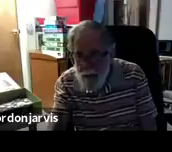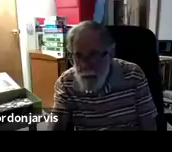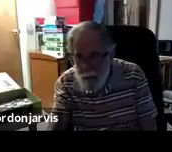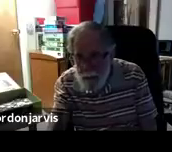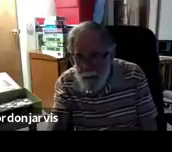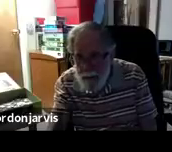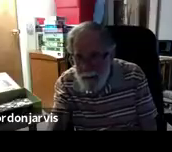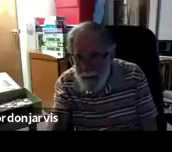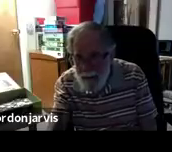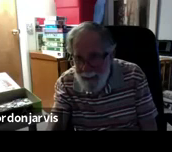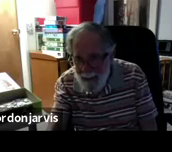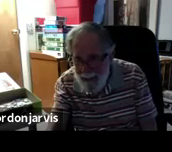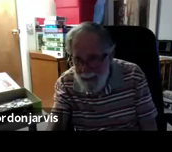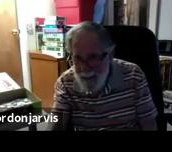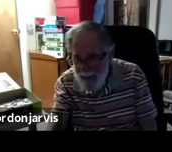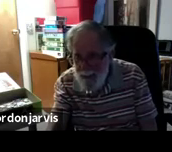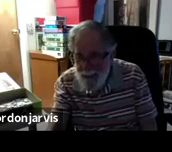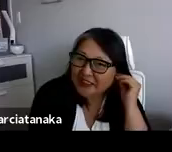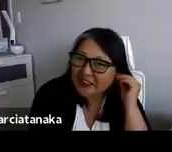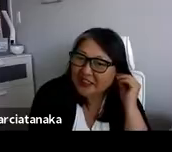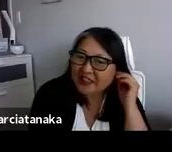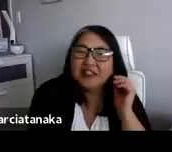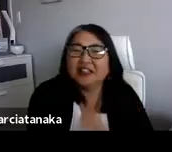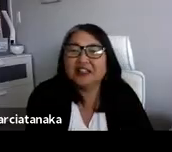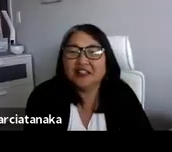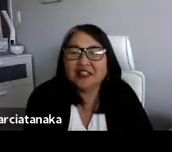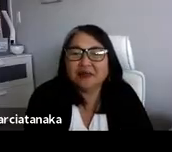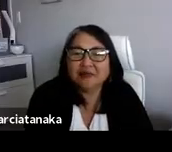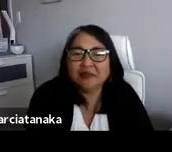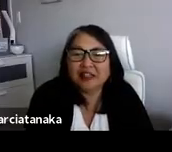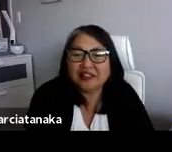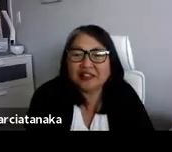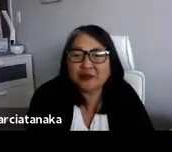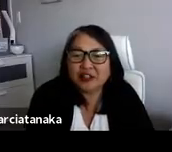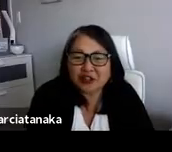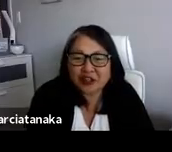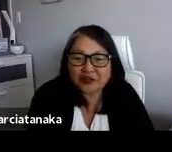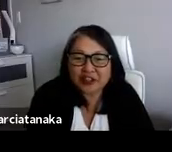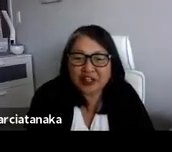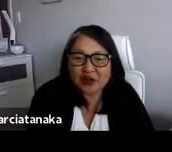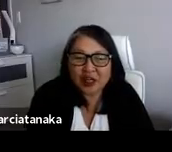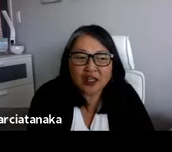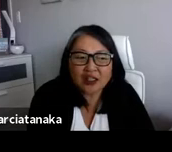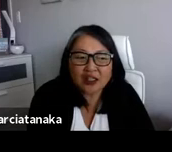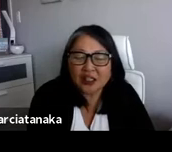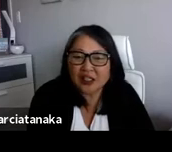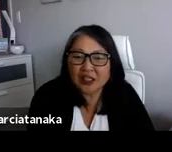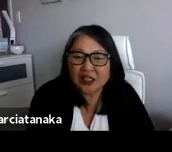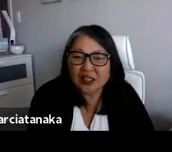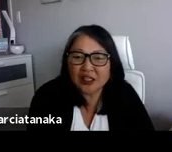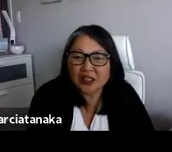And Okay, see you. now I see DYT staff, Maddie. yeah. Madison, do you want to turn on your video?